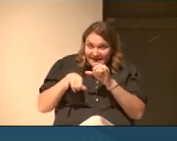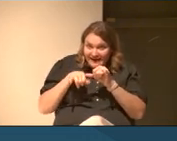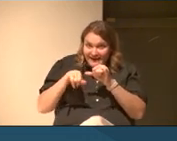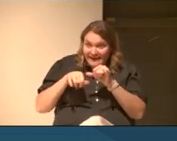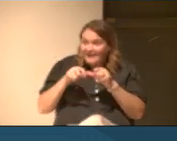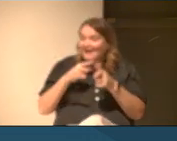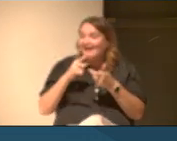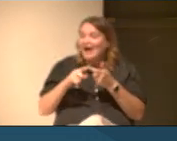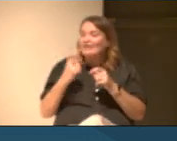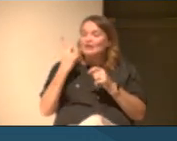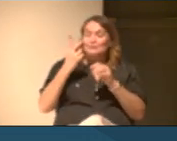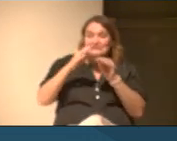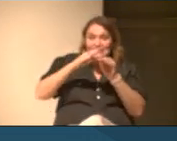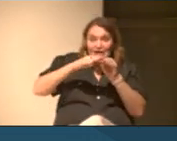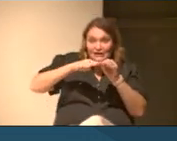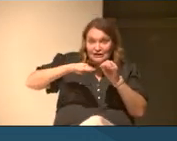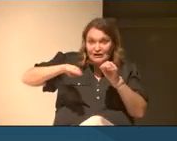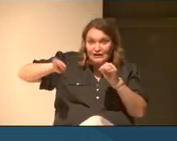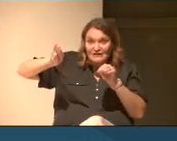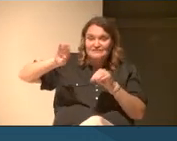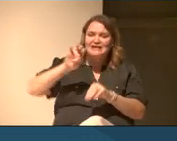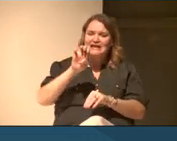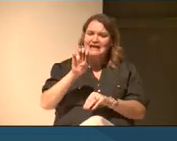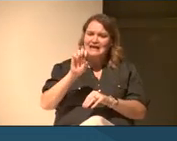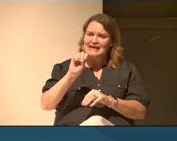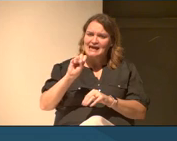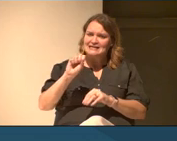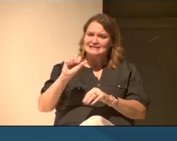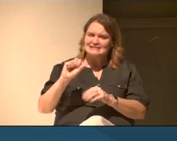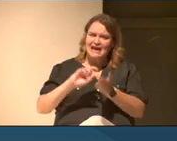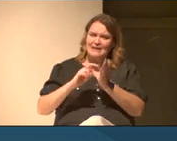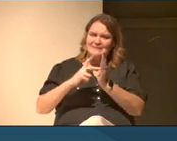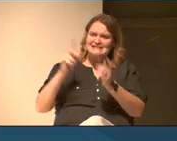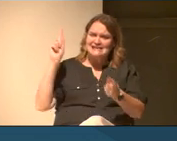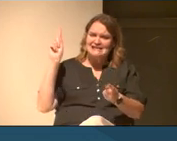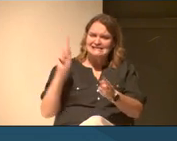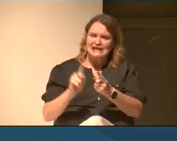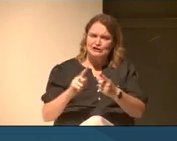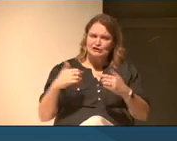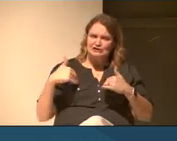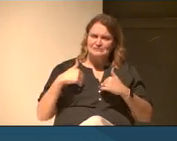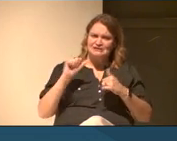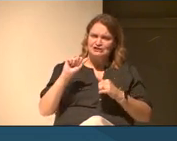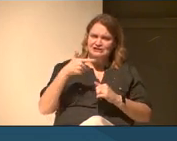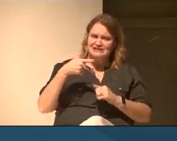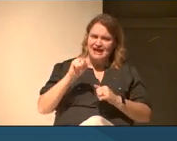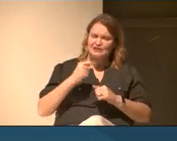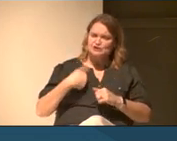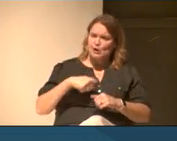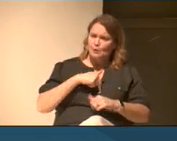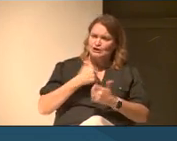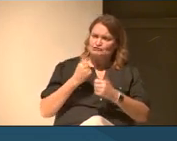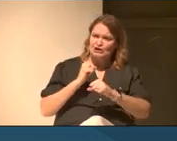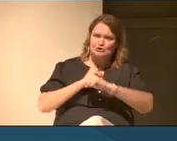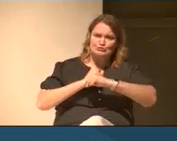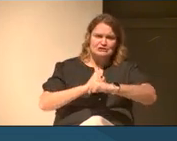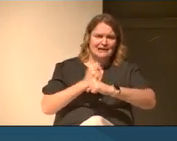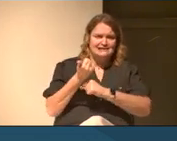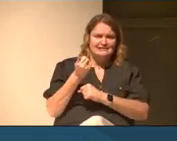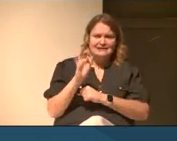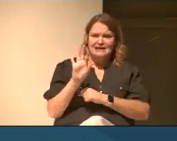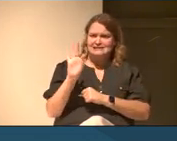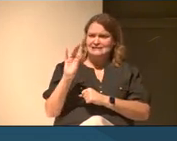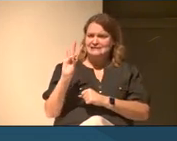that it started, the ESA stands for the Endangered Species Act. So we started protecting turtles in the late 1970s. And in Florida, which is